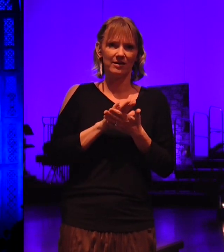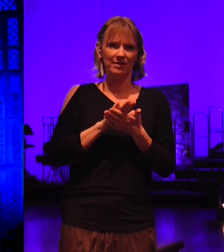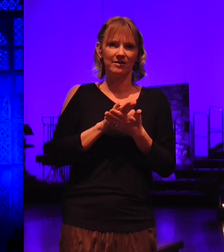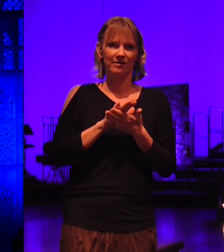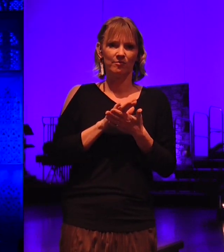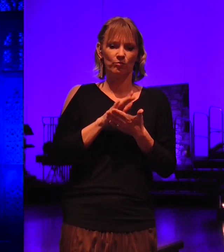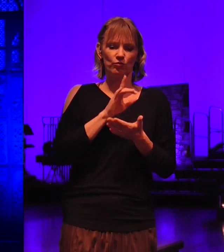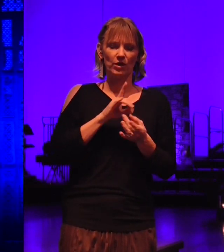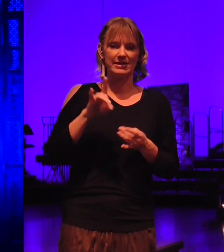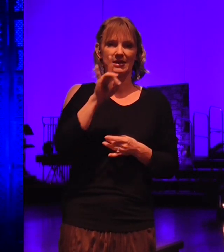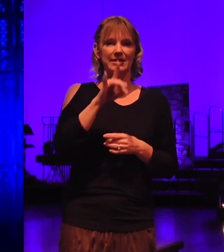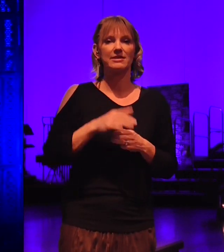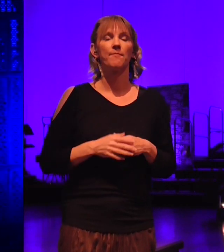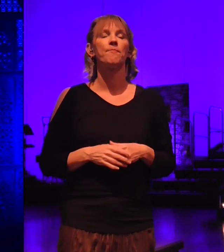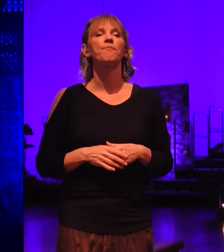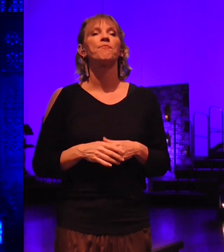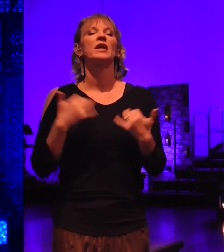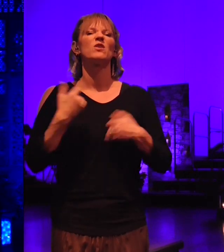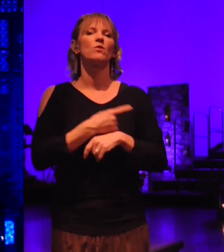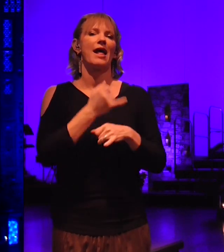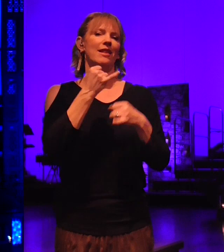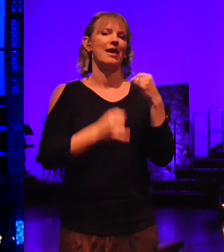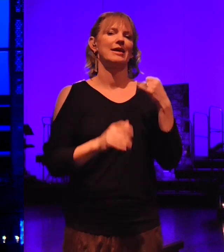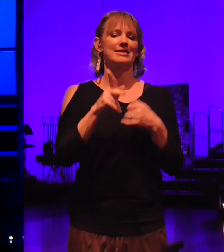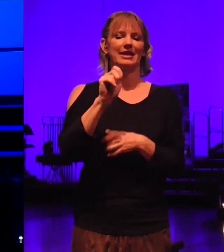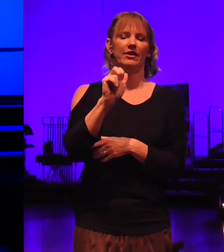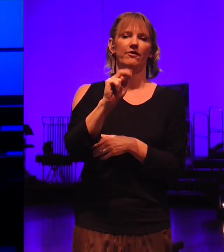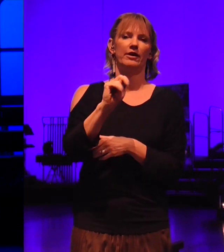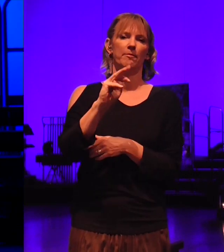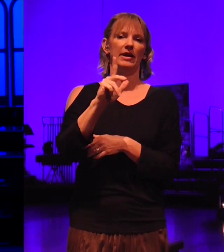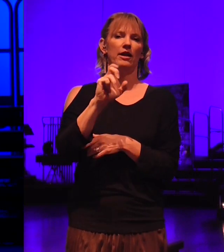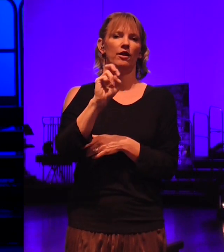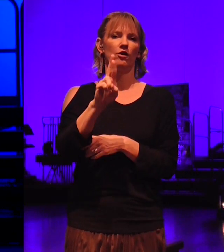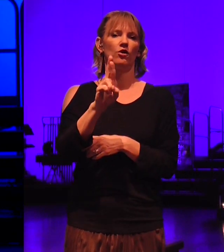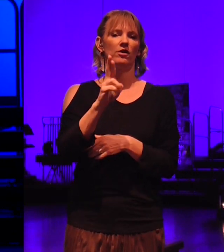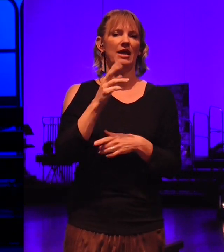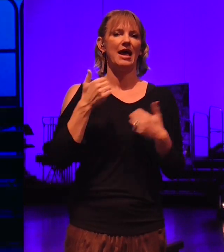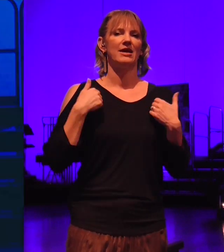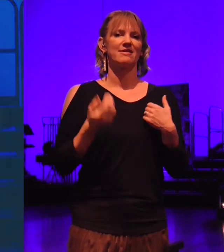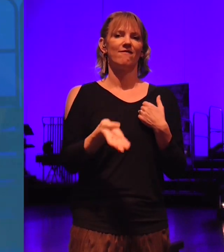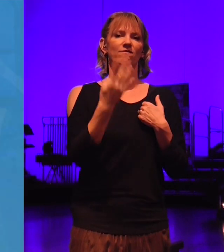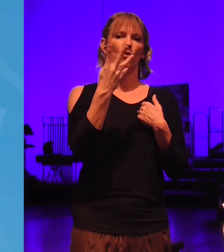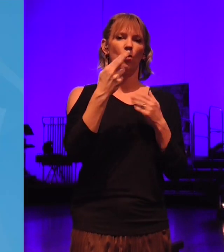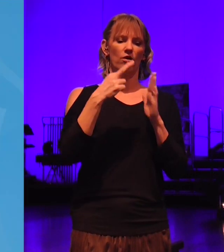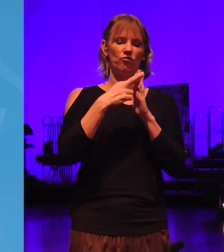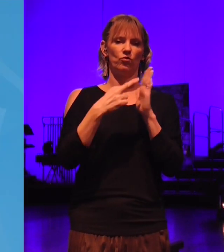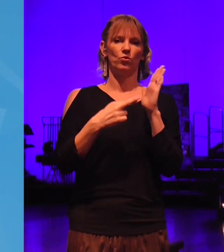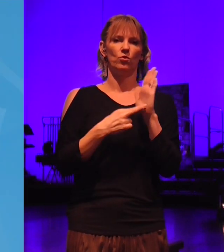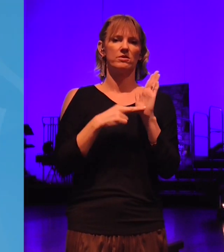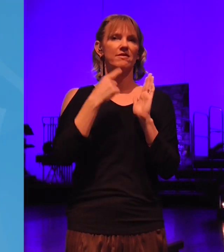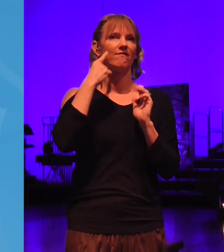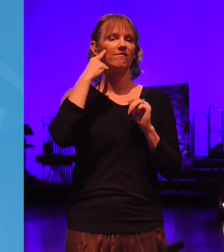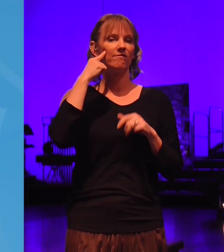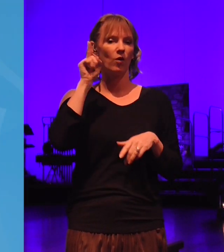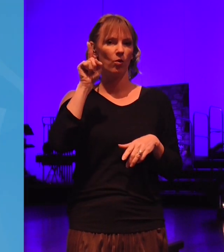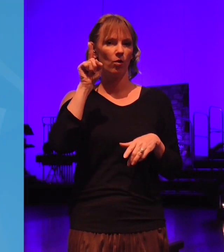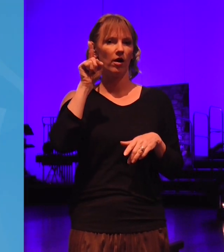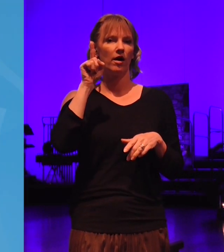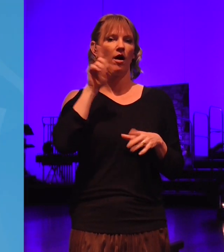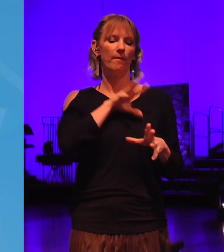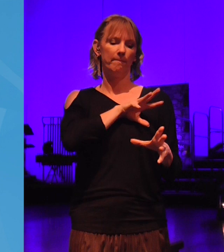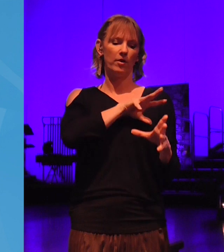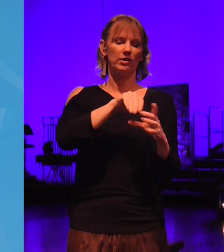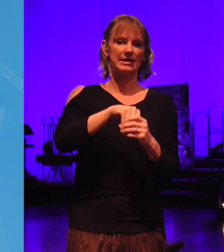Lastly today, Karen Miller shares 4 rules for participating in